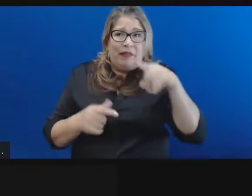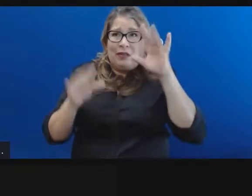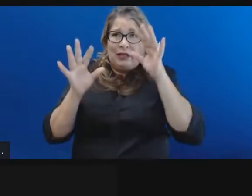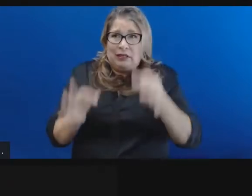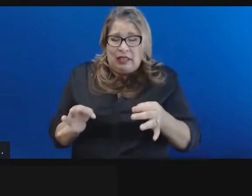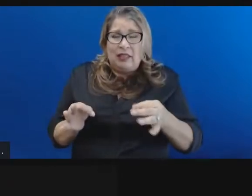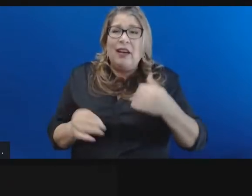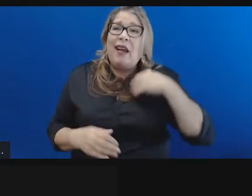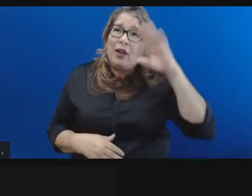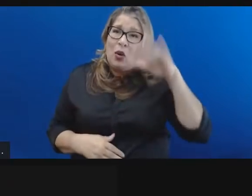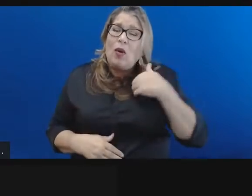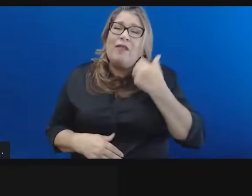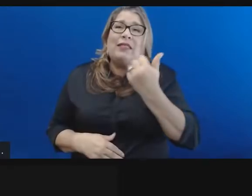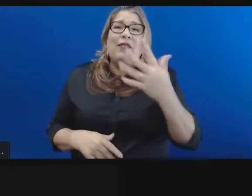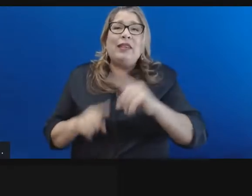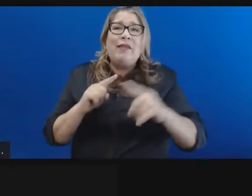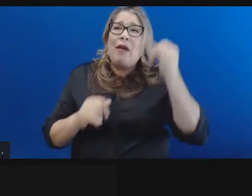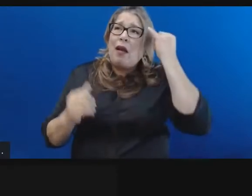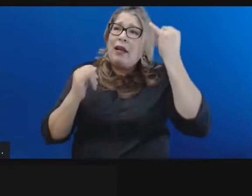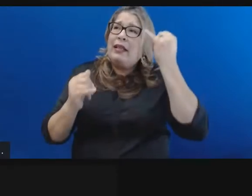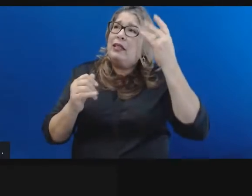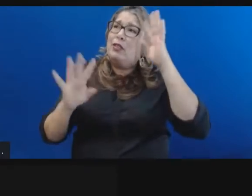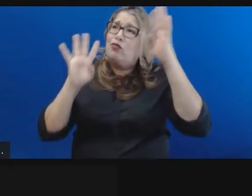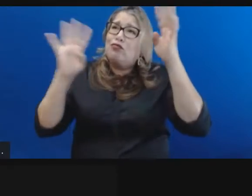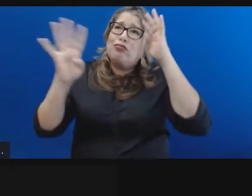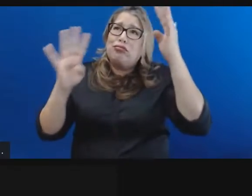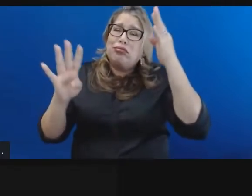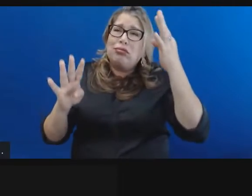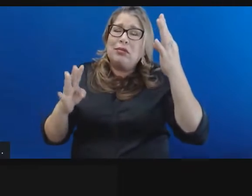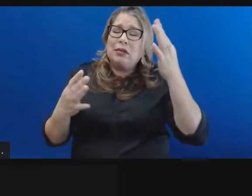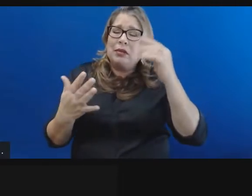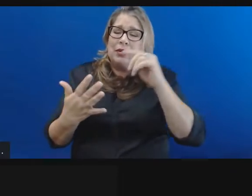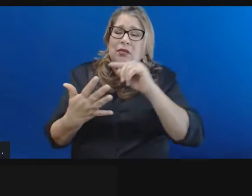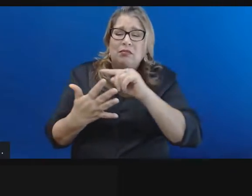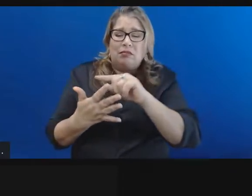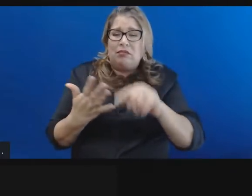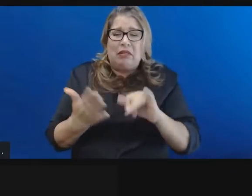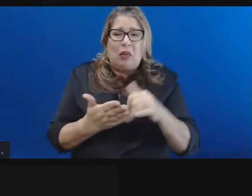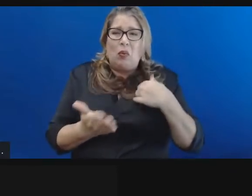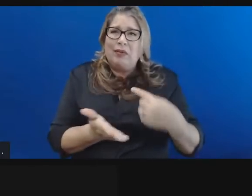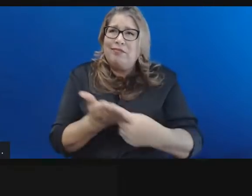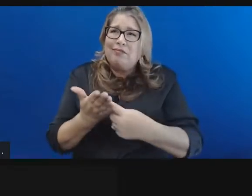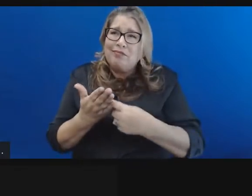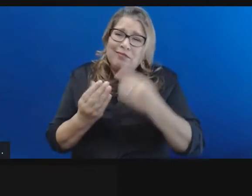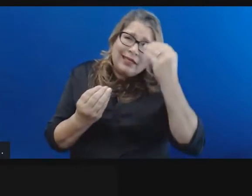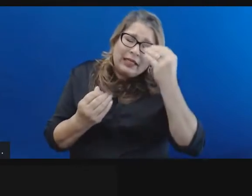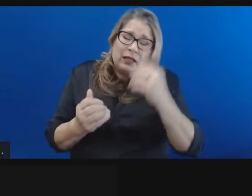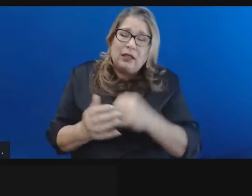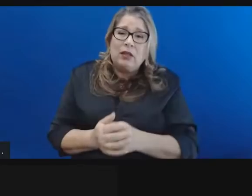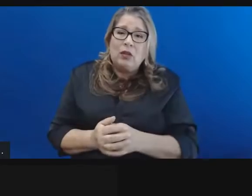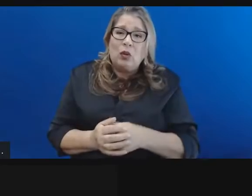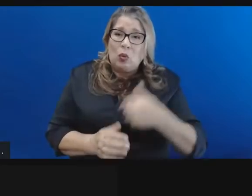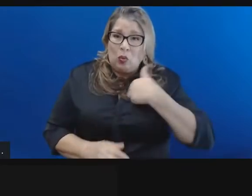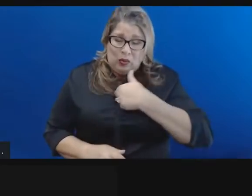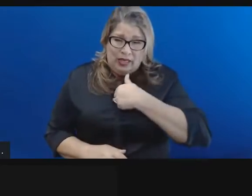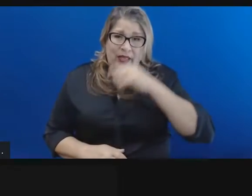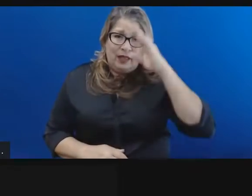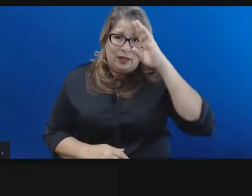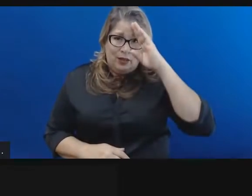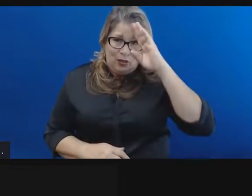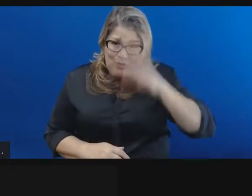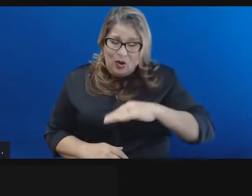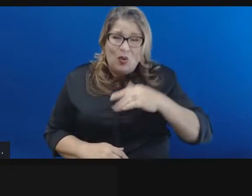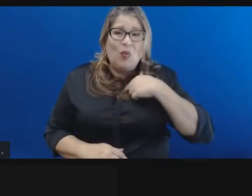others, have been considered. I think we know that ramping up our ability to not just have